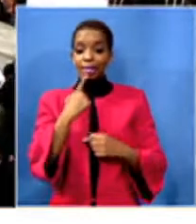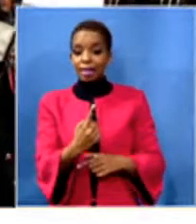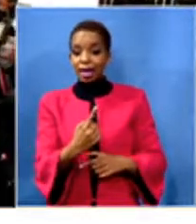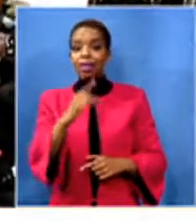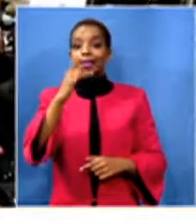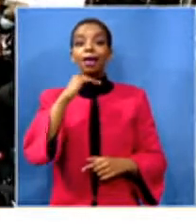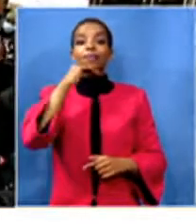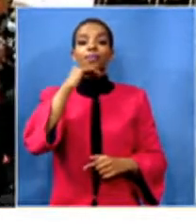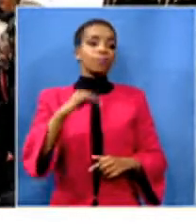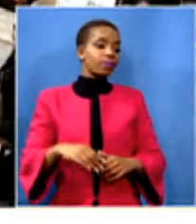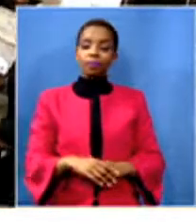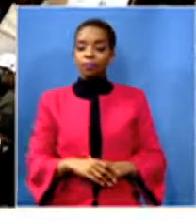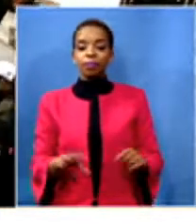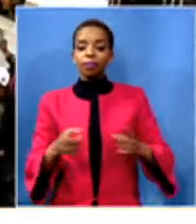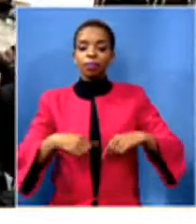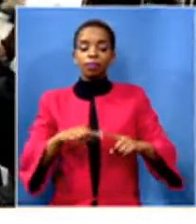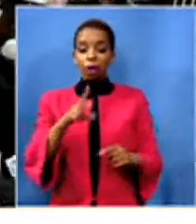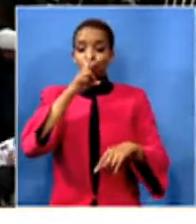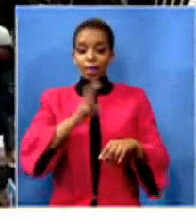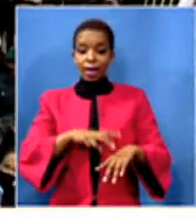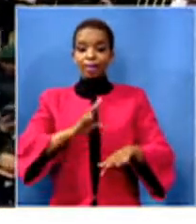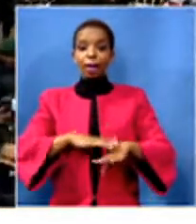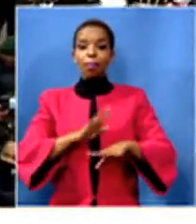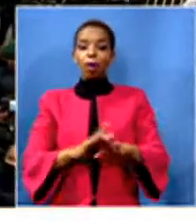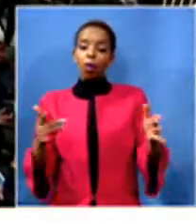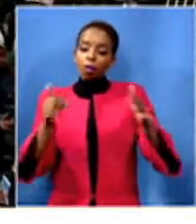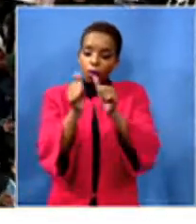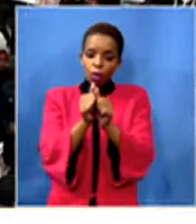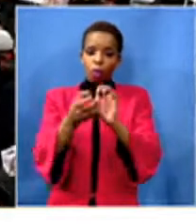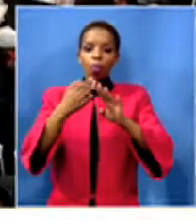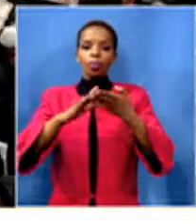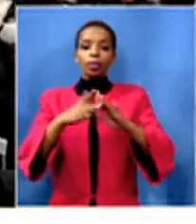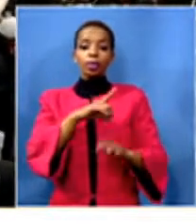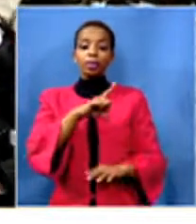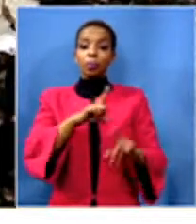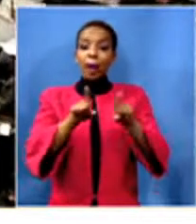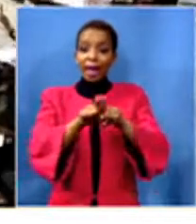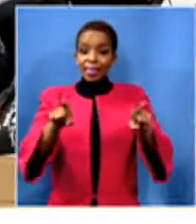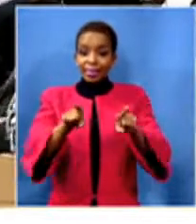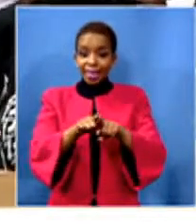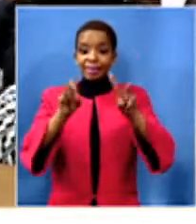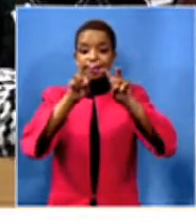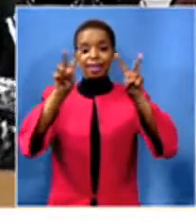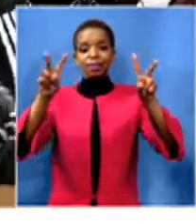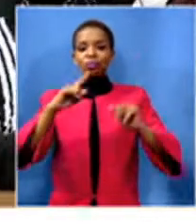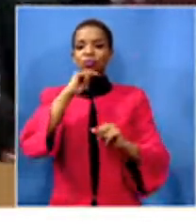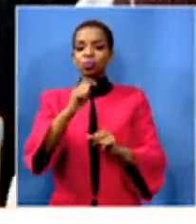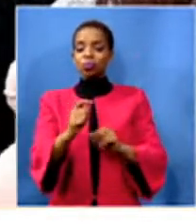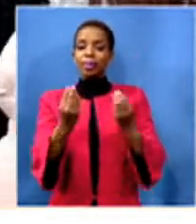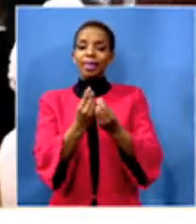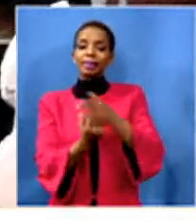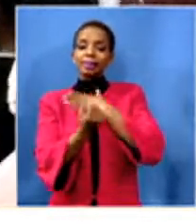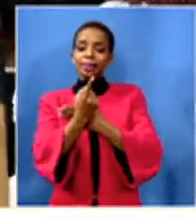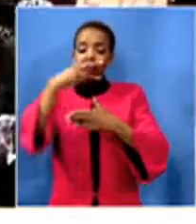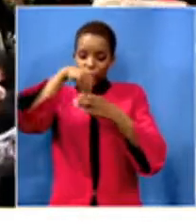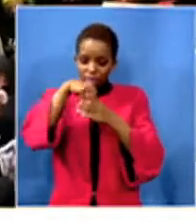partner more with the community because these issues are psychosocial issues, social ills within the